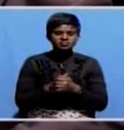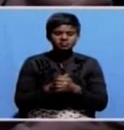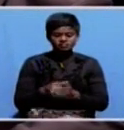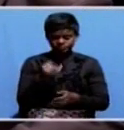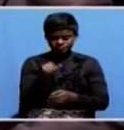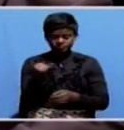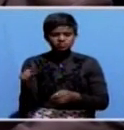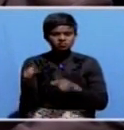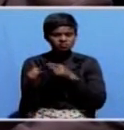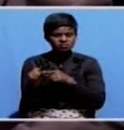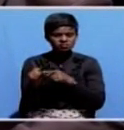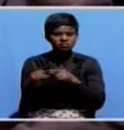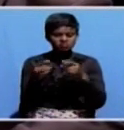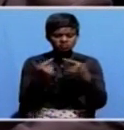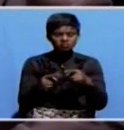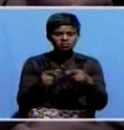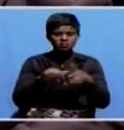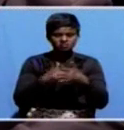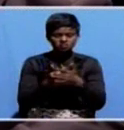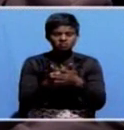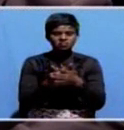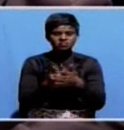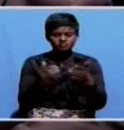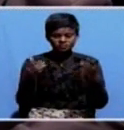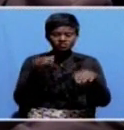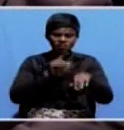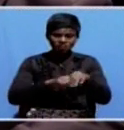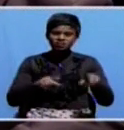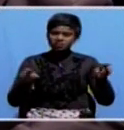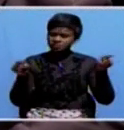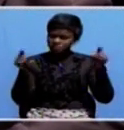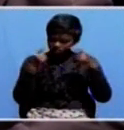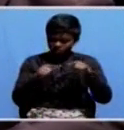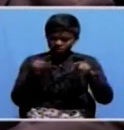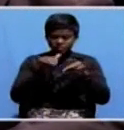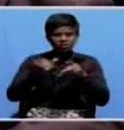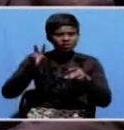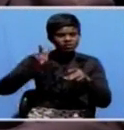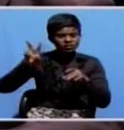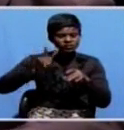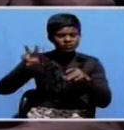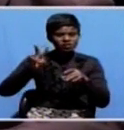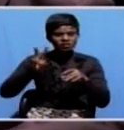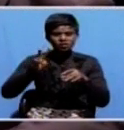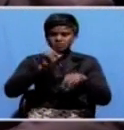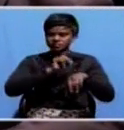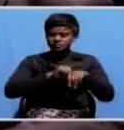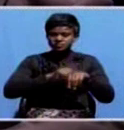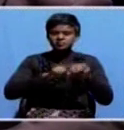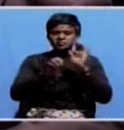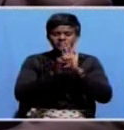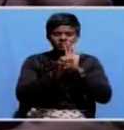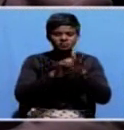issue came up even during the UNIP period. International organizations like